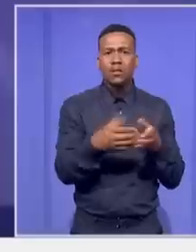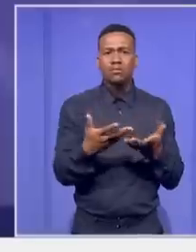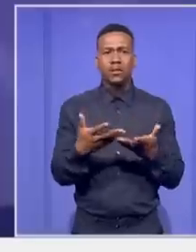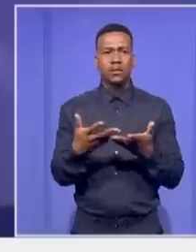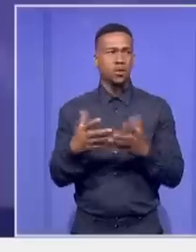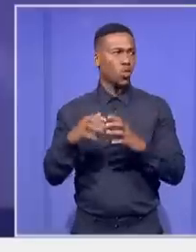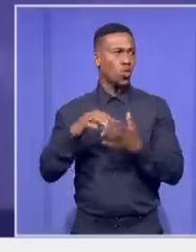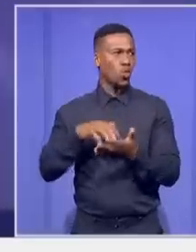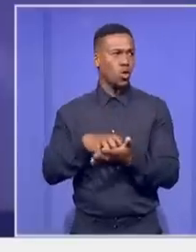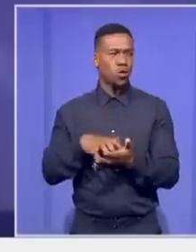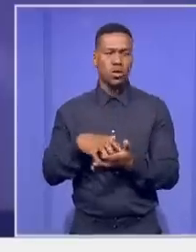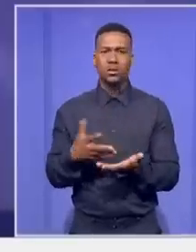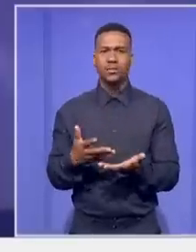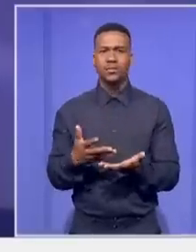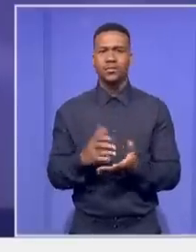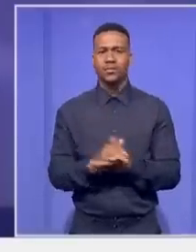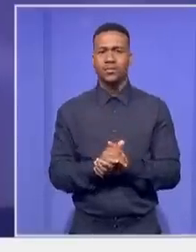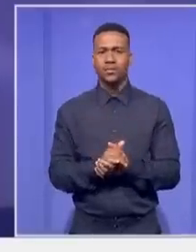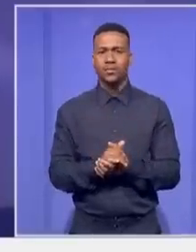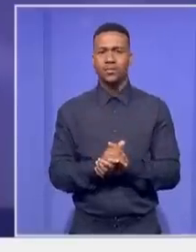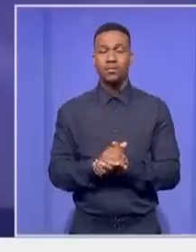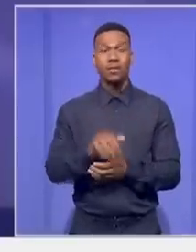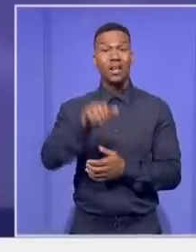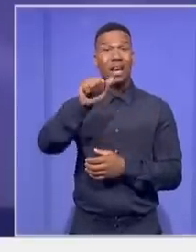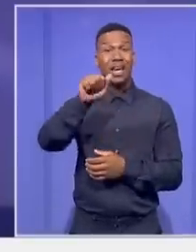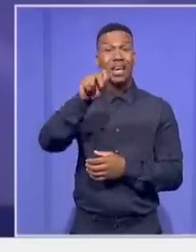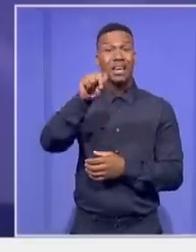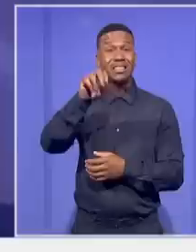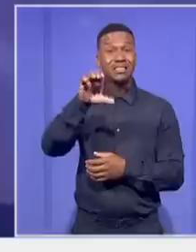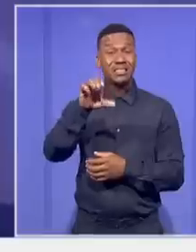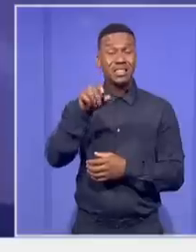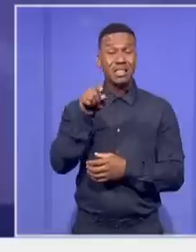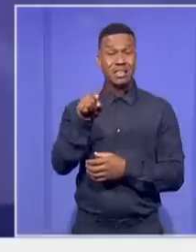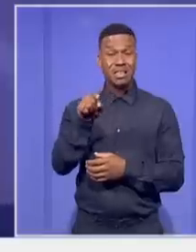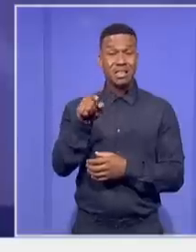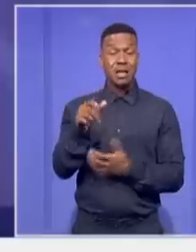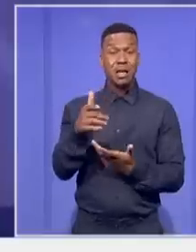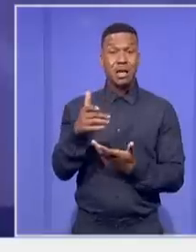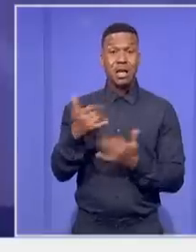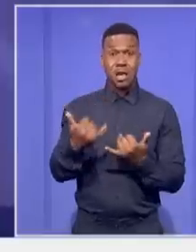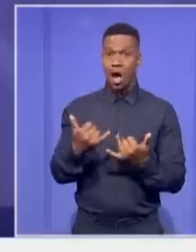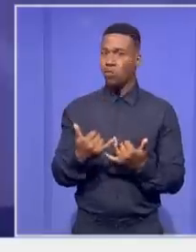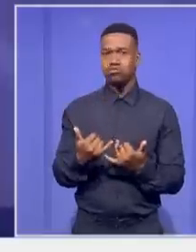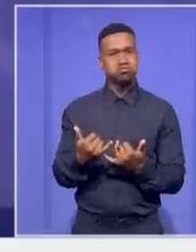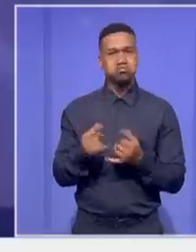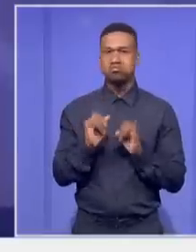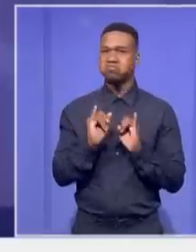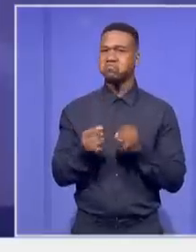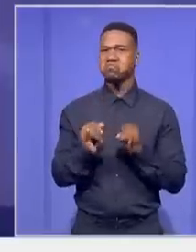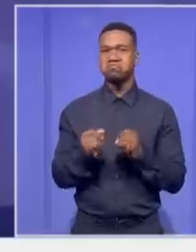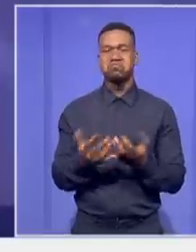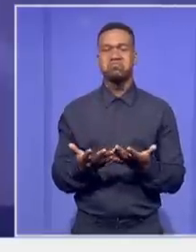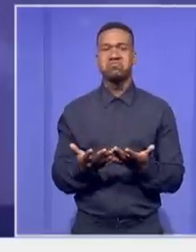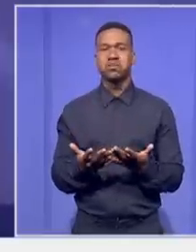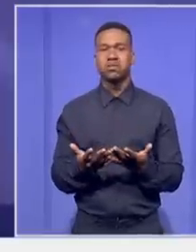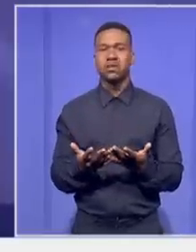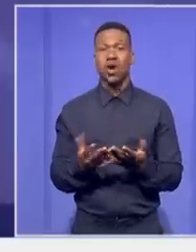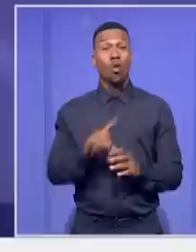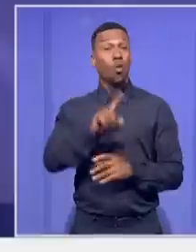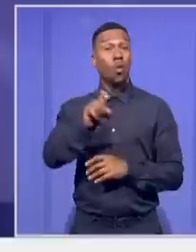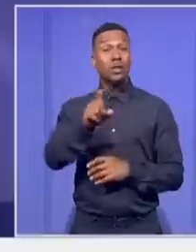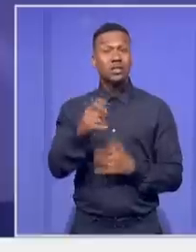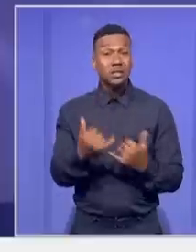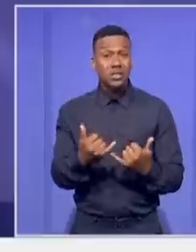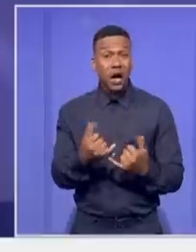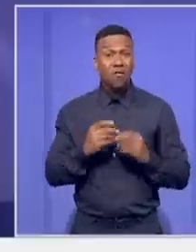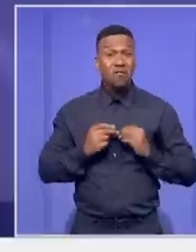Africans. But the ANC's decline is now terminal. And the question is now, how